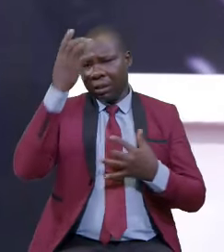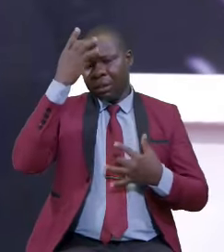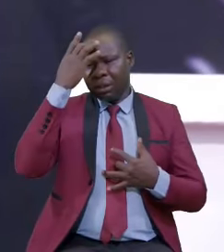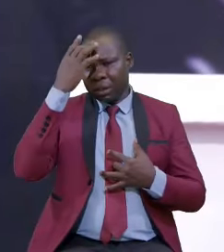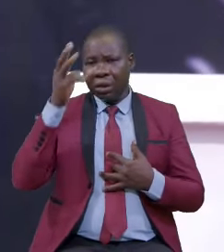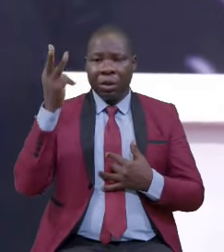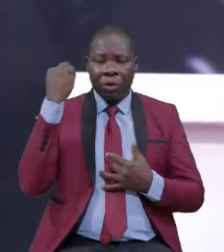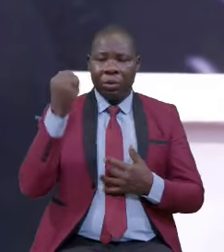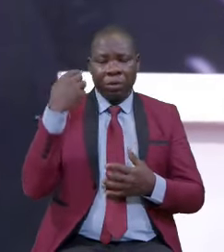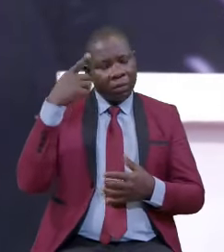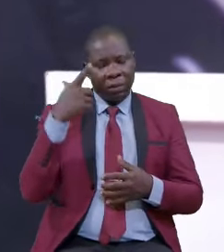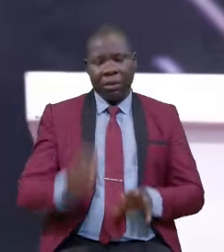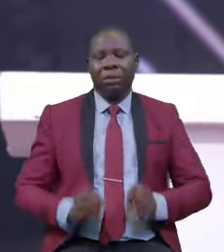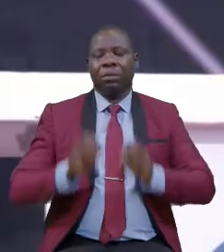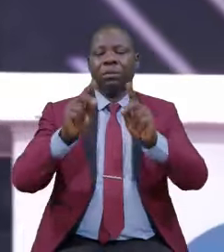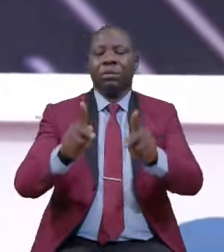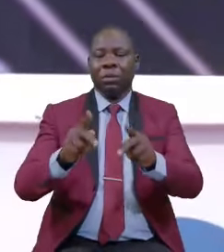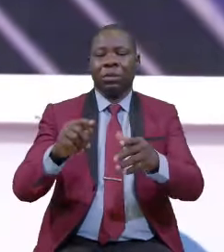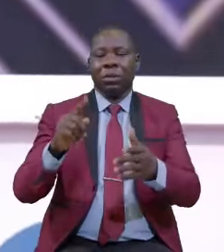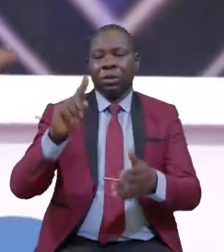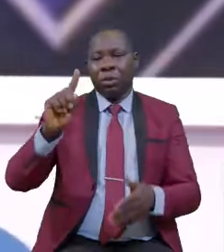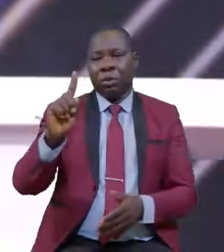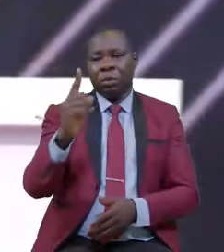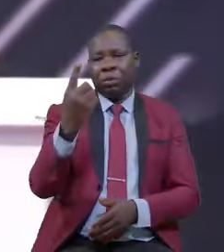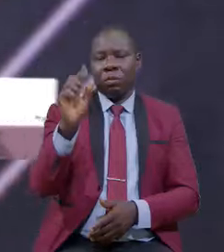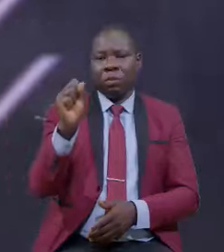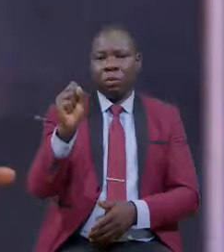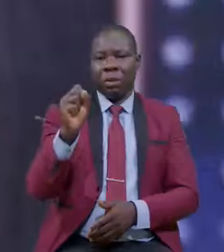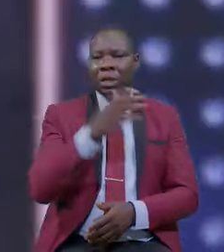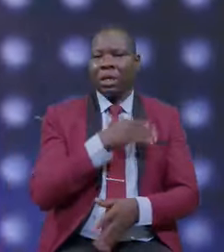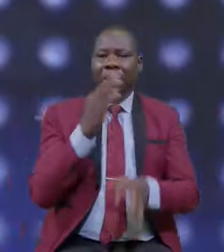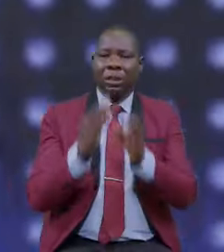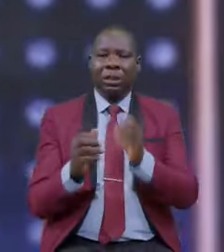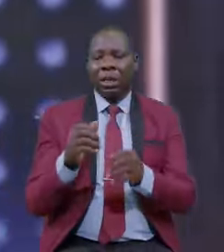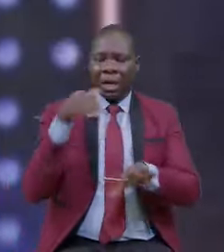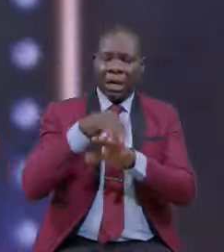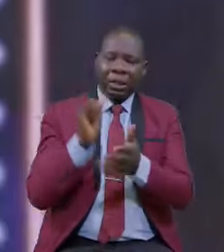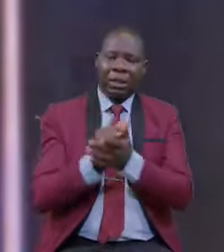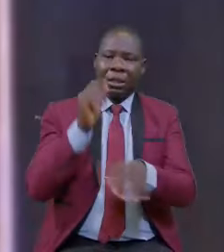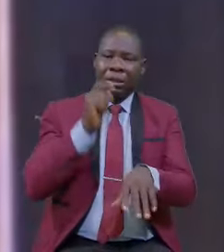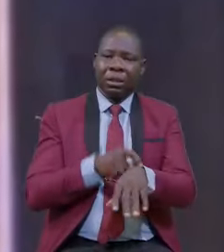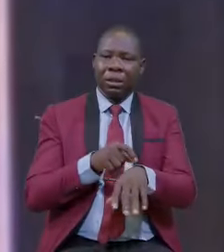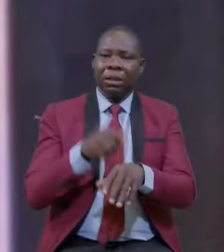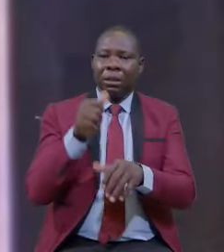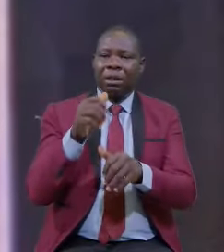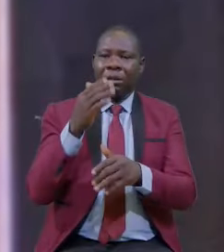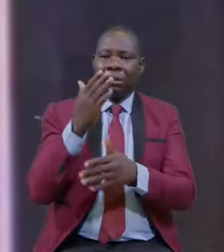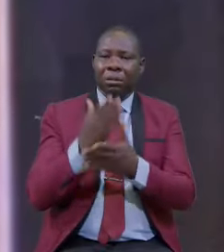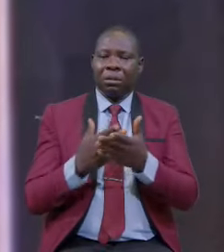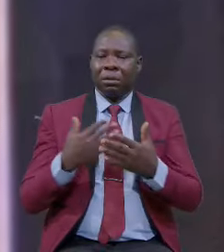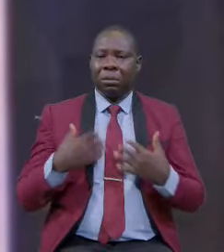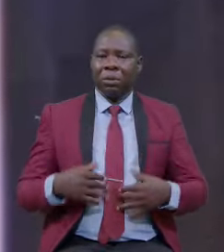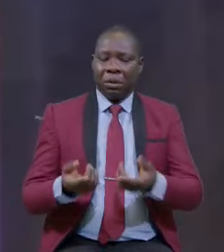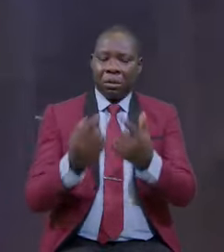privileged ones. And so, if anybody, at that time somebody living with me had a little sickness, I